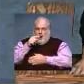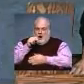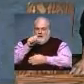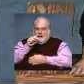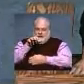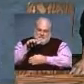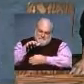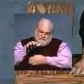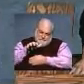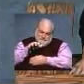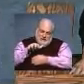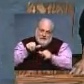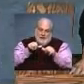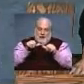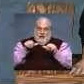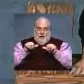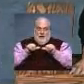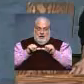if that's only